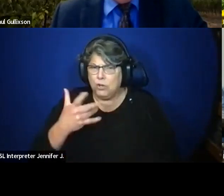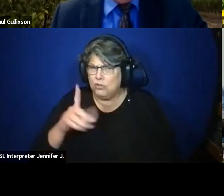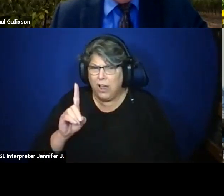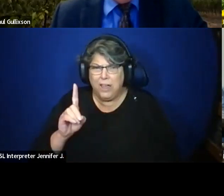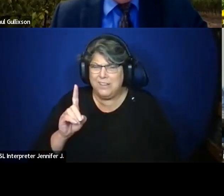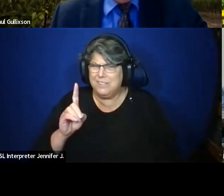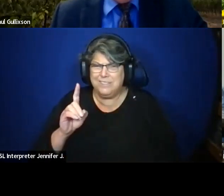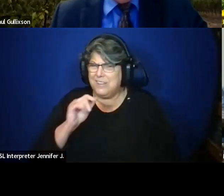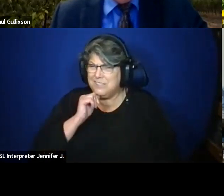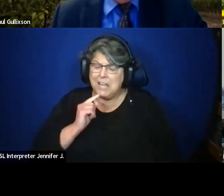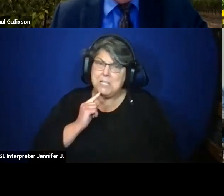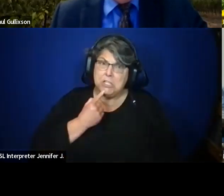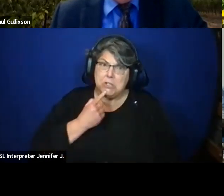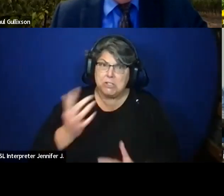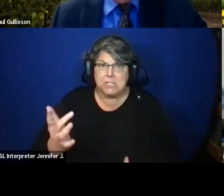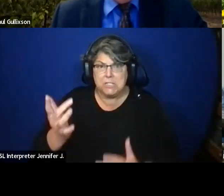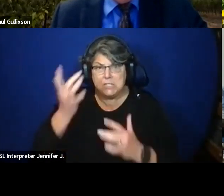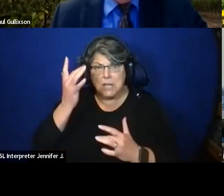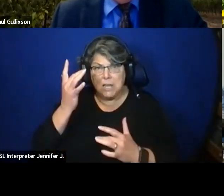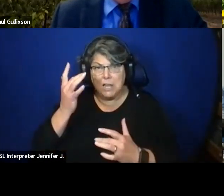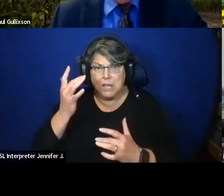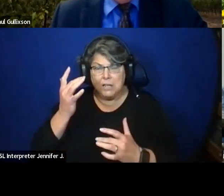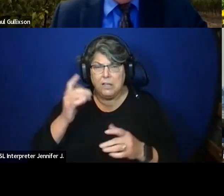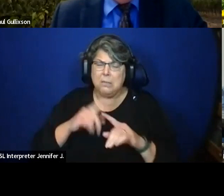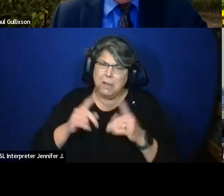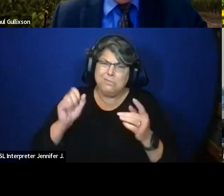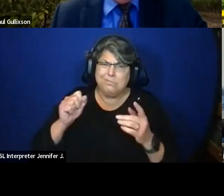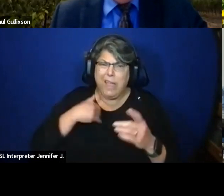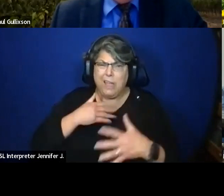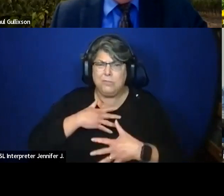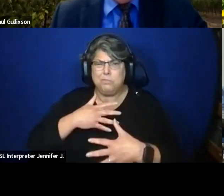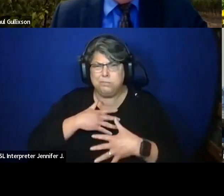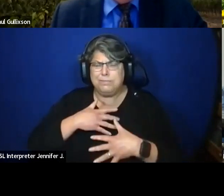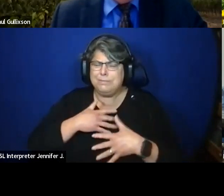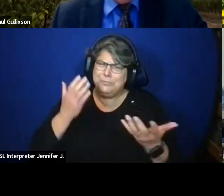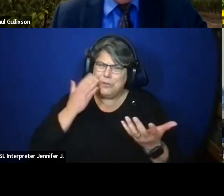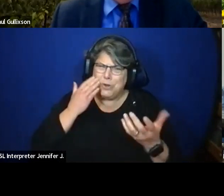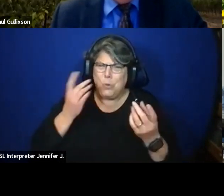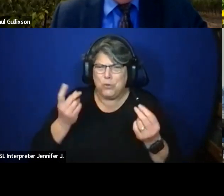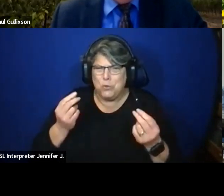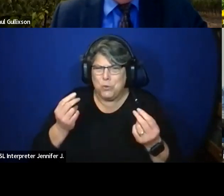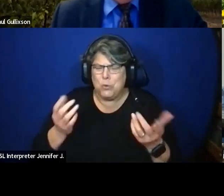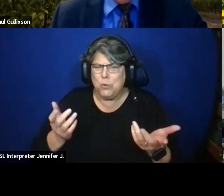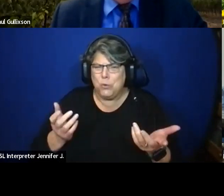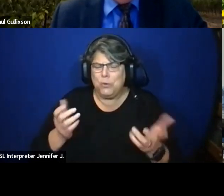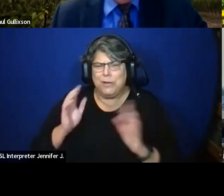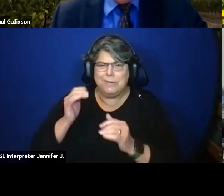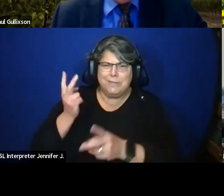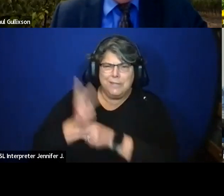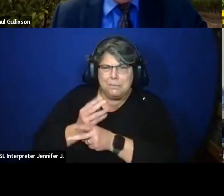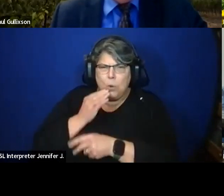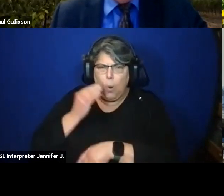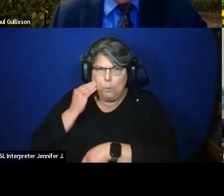not very ill and has a respiratory illness, you already know what to do. Keep them at home, make sure that they